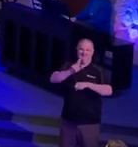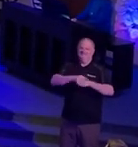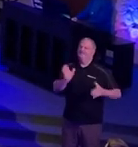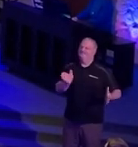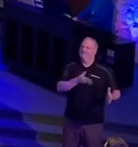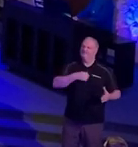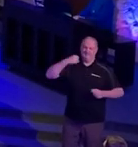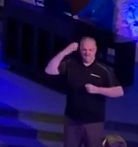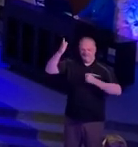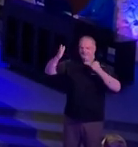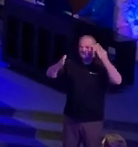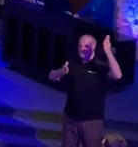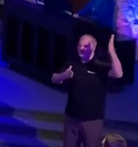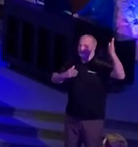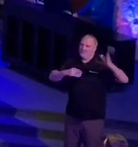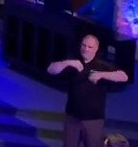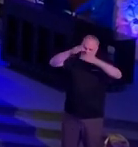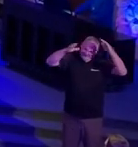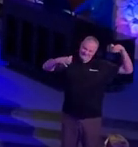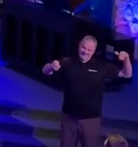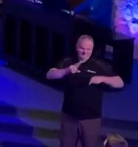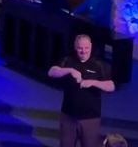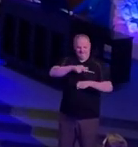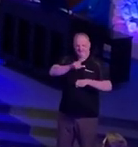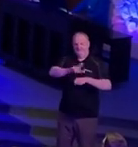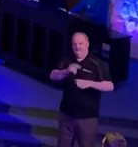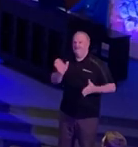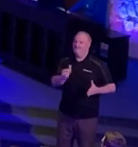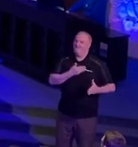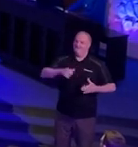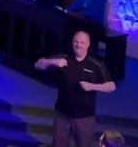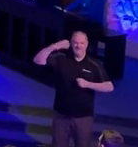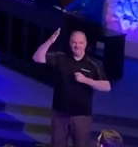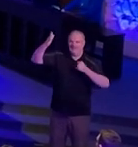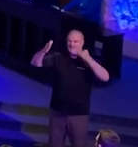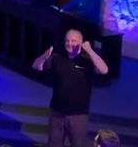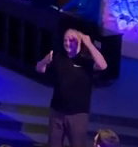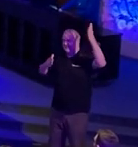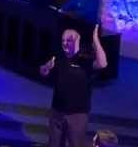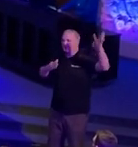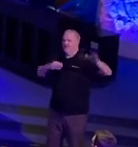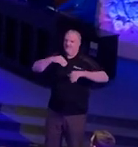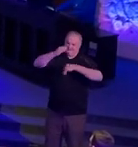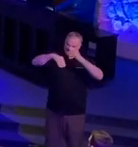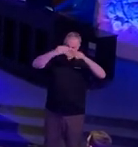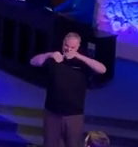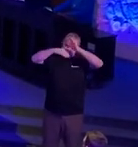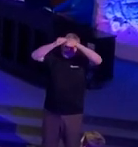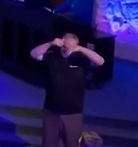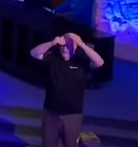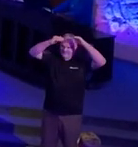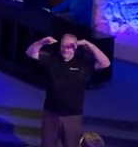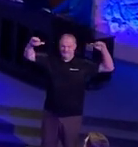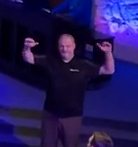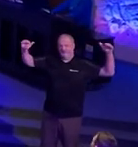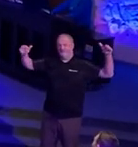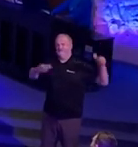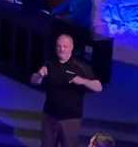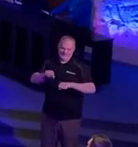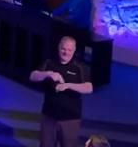nature see, and heaven and nature see, and heaven and